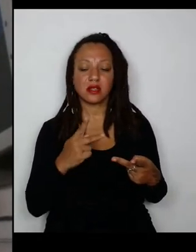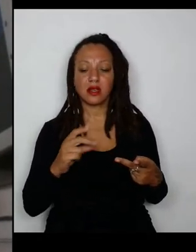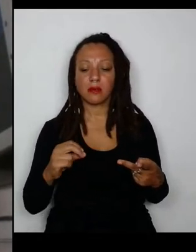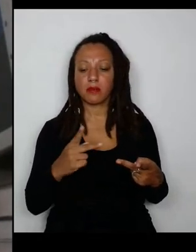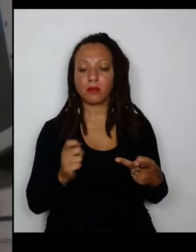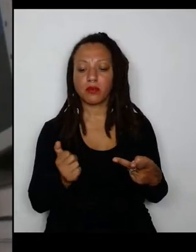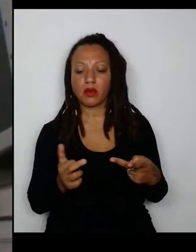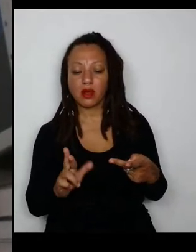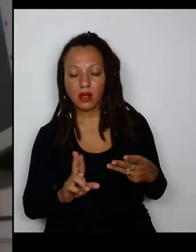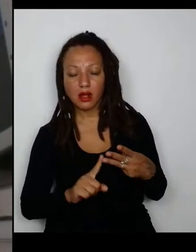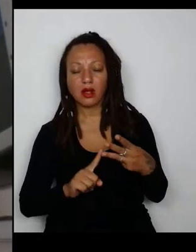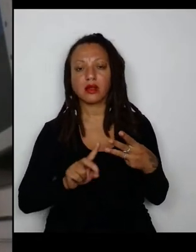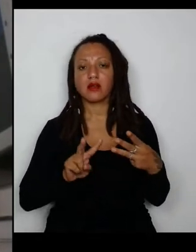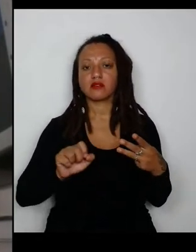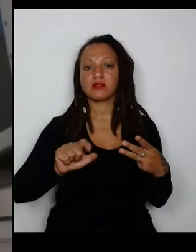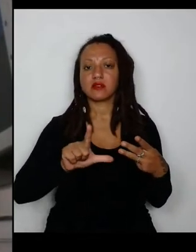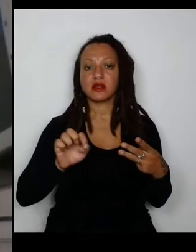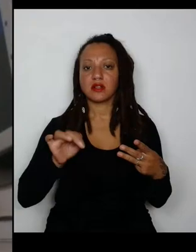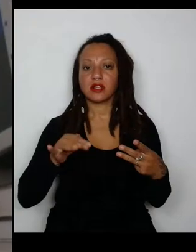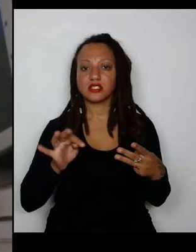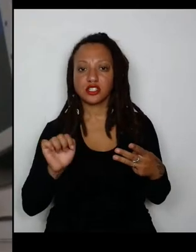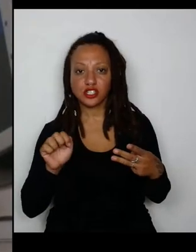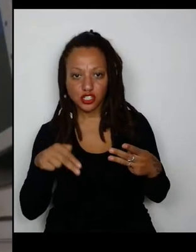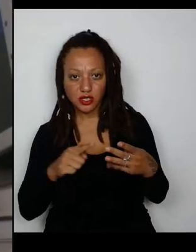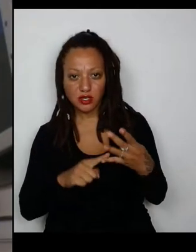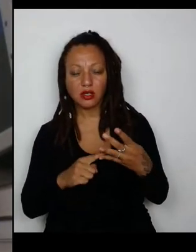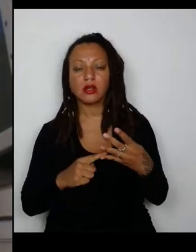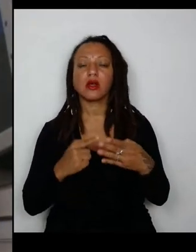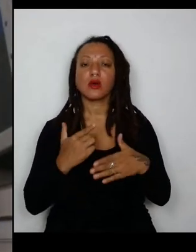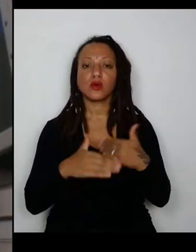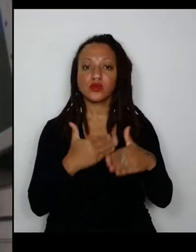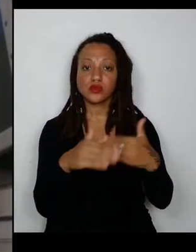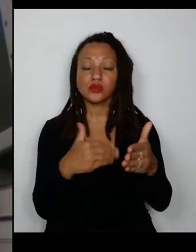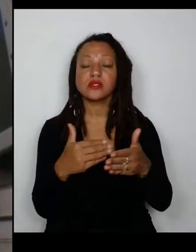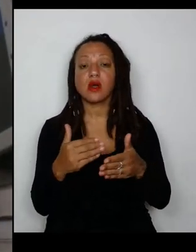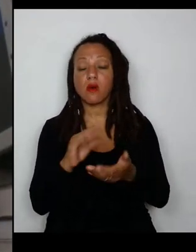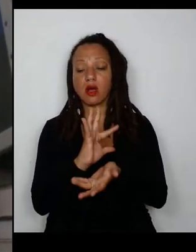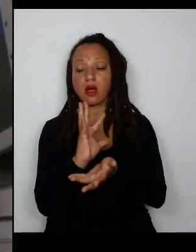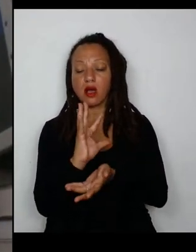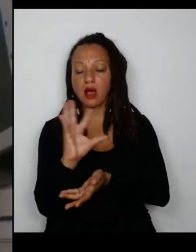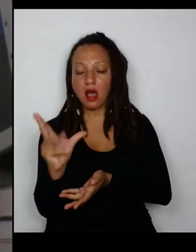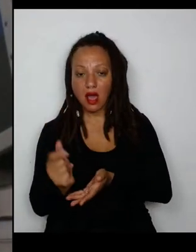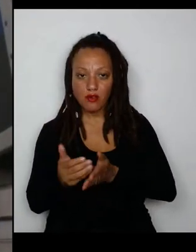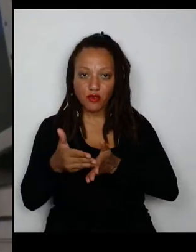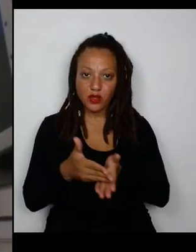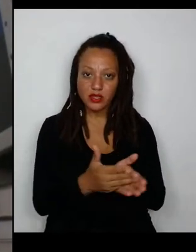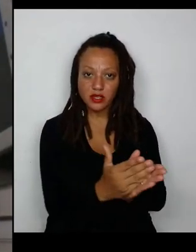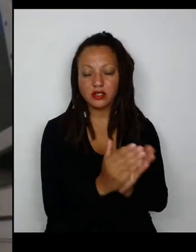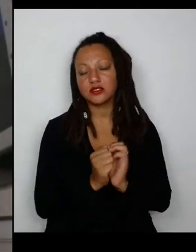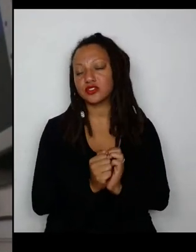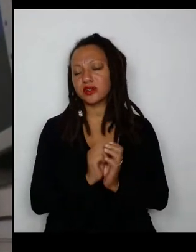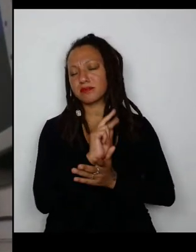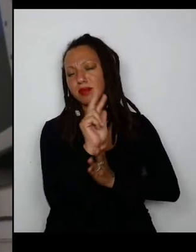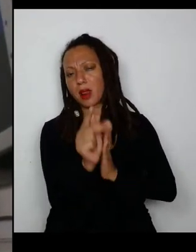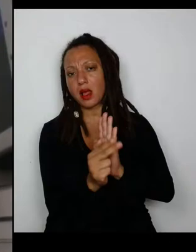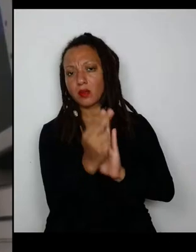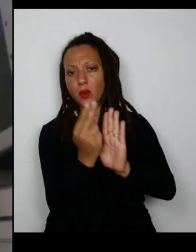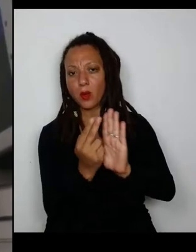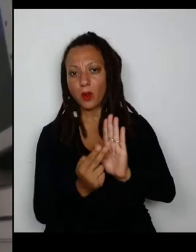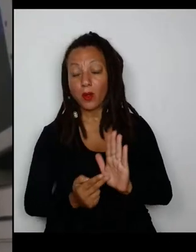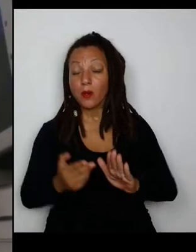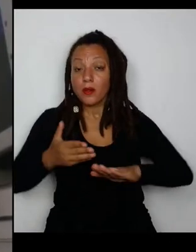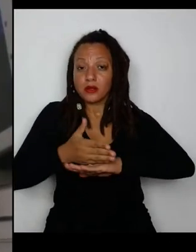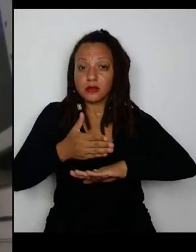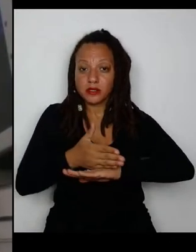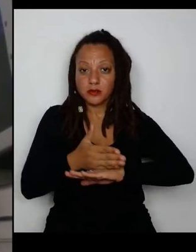tarzila domoral ruben valentine afro-atlantic constructions maria oscillodura